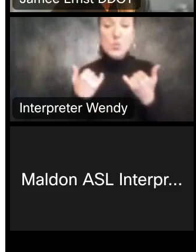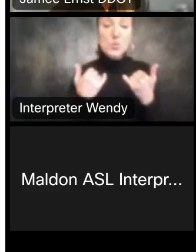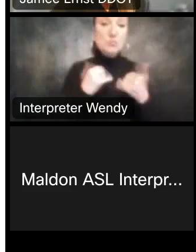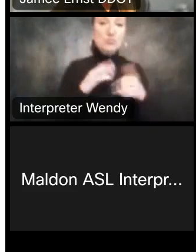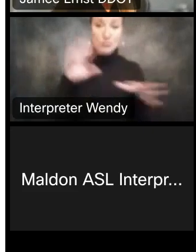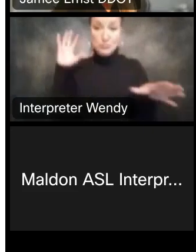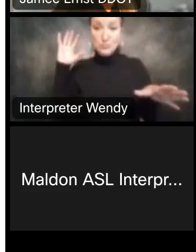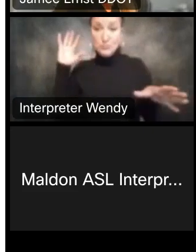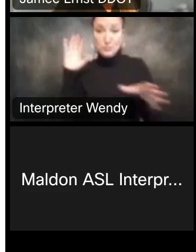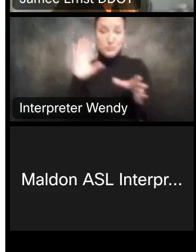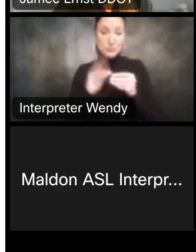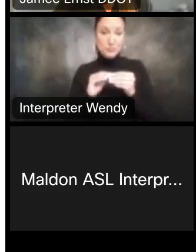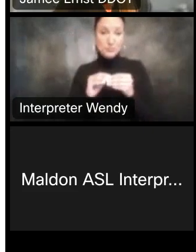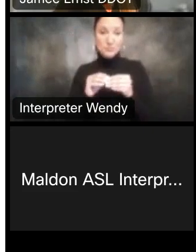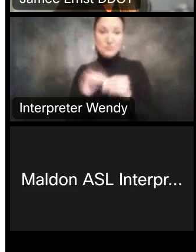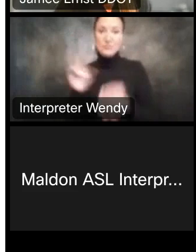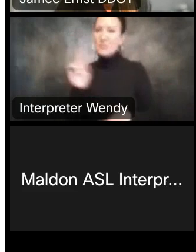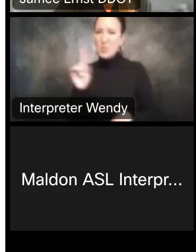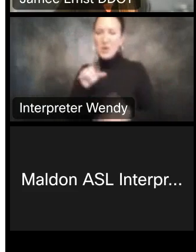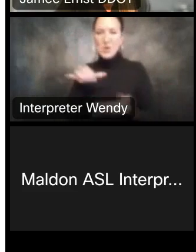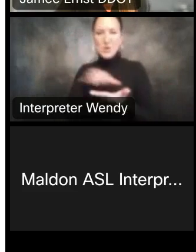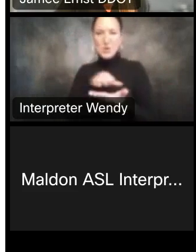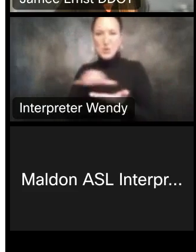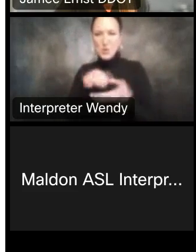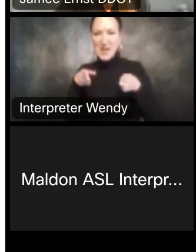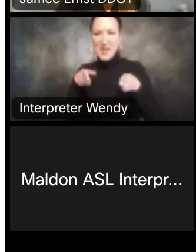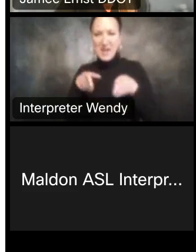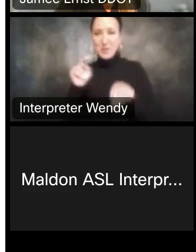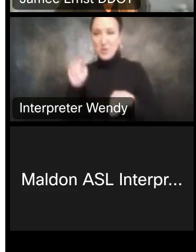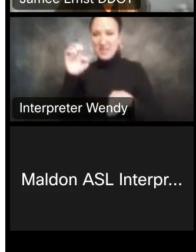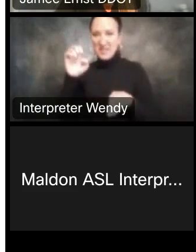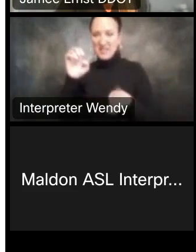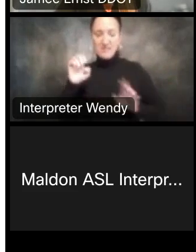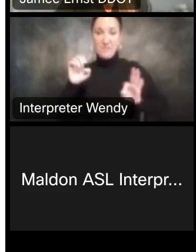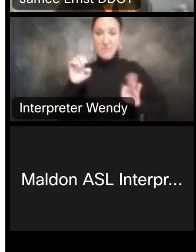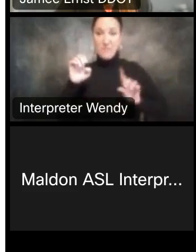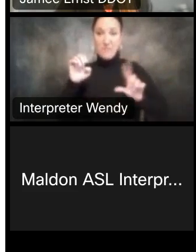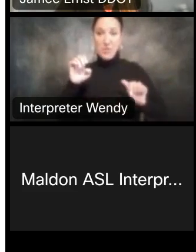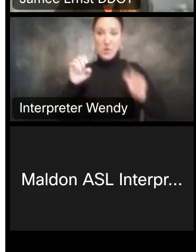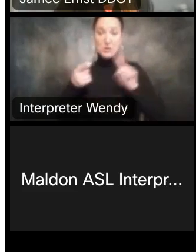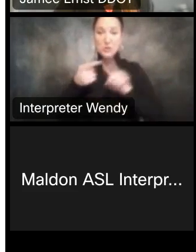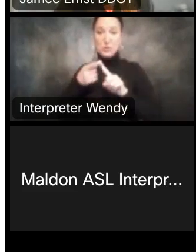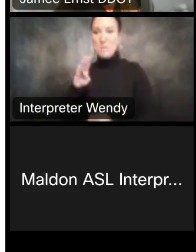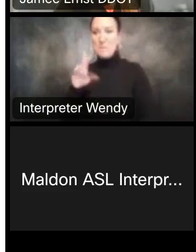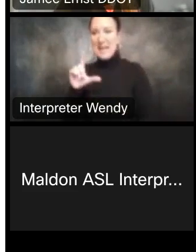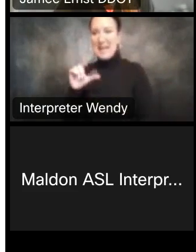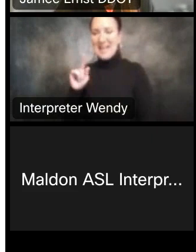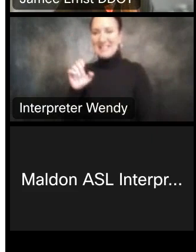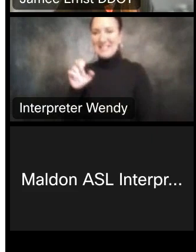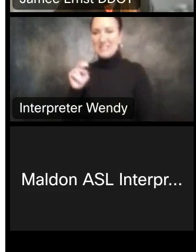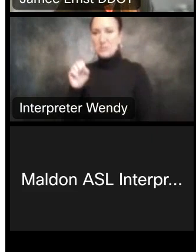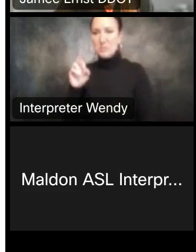Our study area runs along New York Avenue Northeast from Florida Avenue to Bladensburg. It's